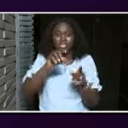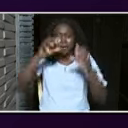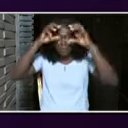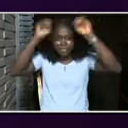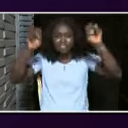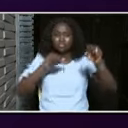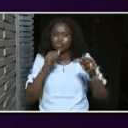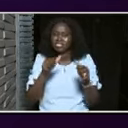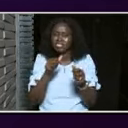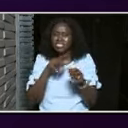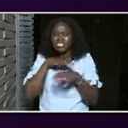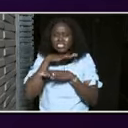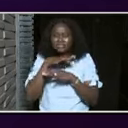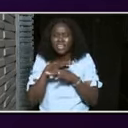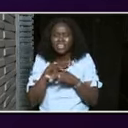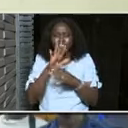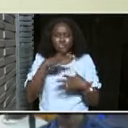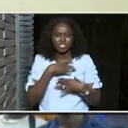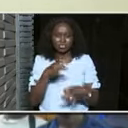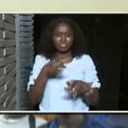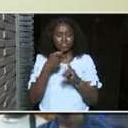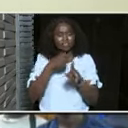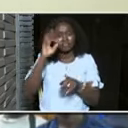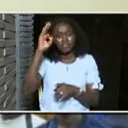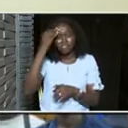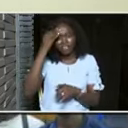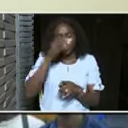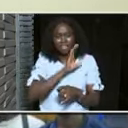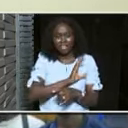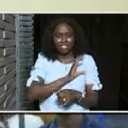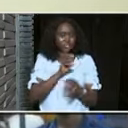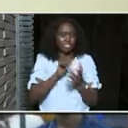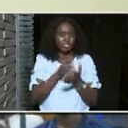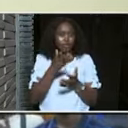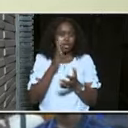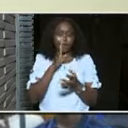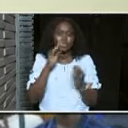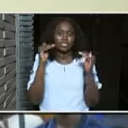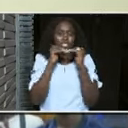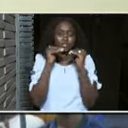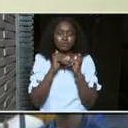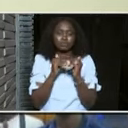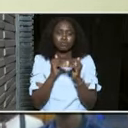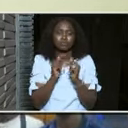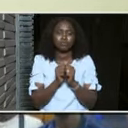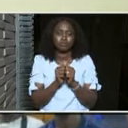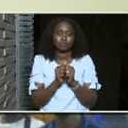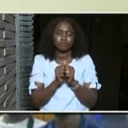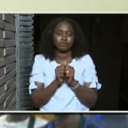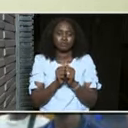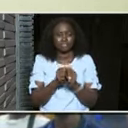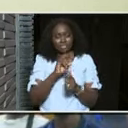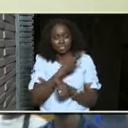the interests of federal character, like at least so that there will be equity in the tenure of leadership? Then secondly, in